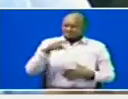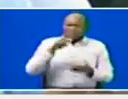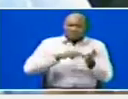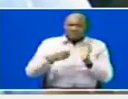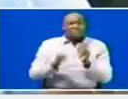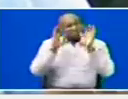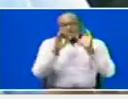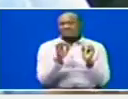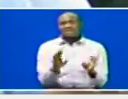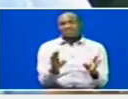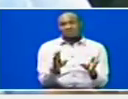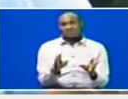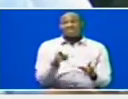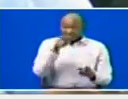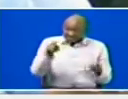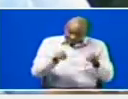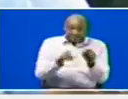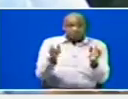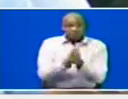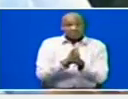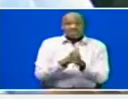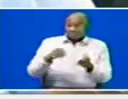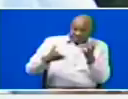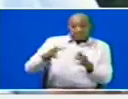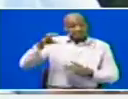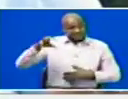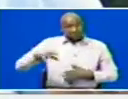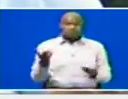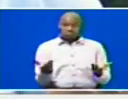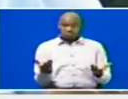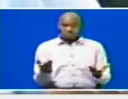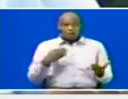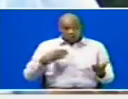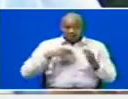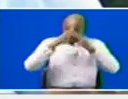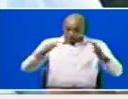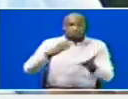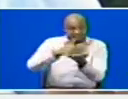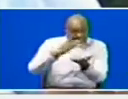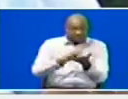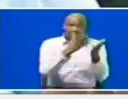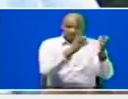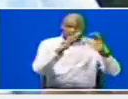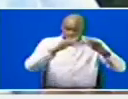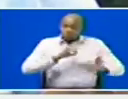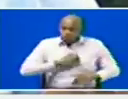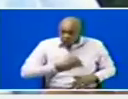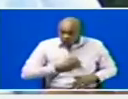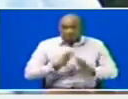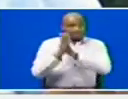in Kenya is equivalent to a matatu, rental or commercial house, a